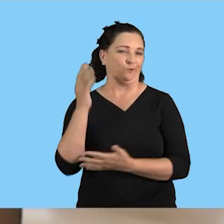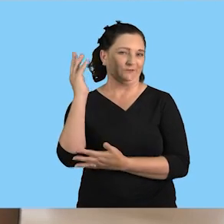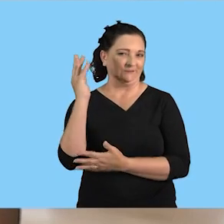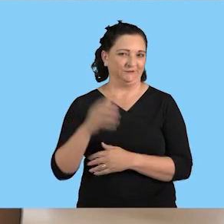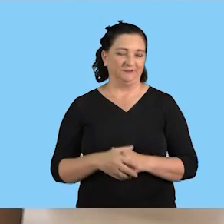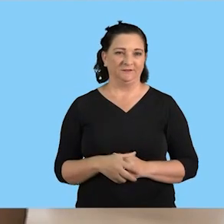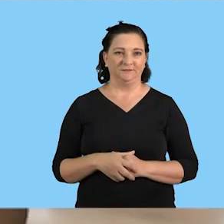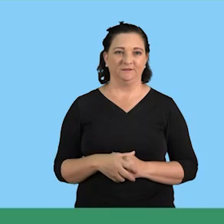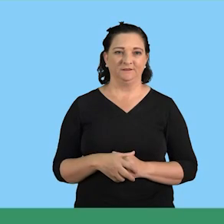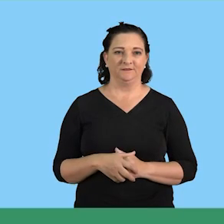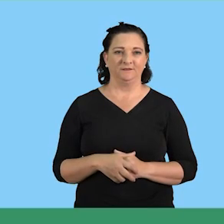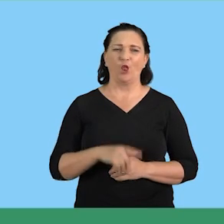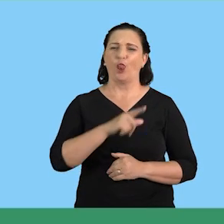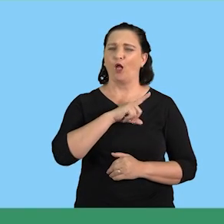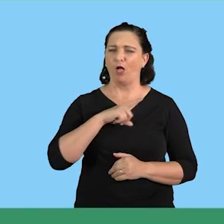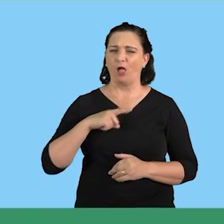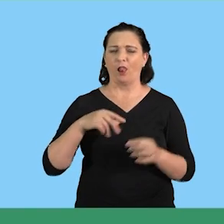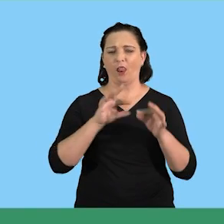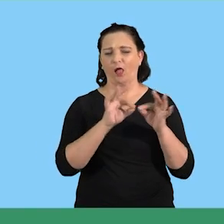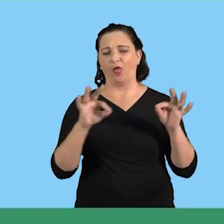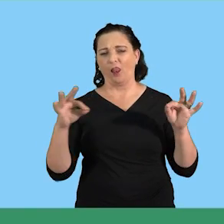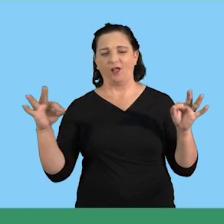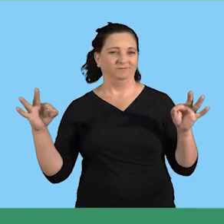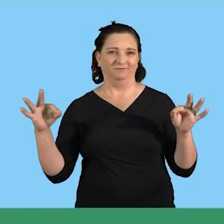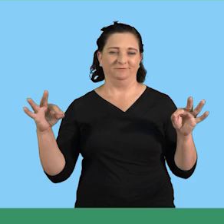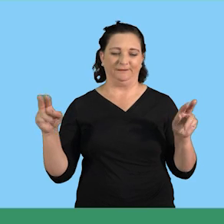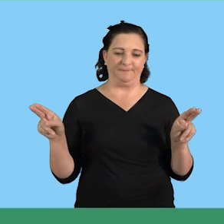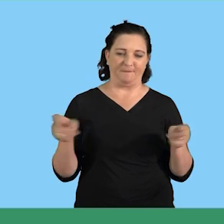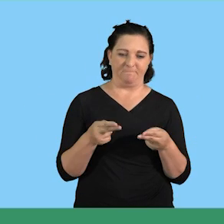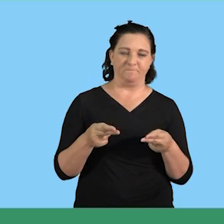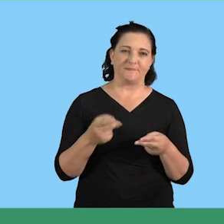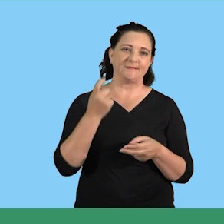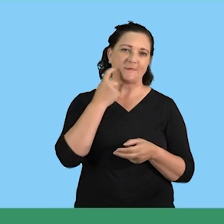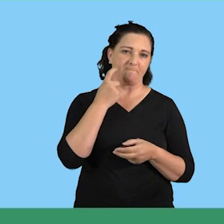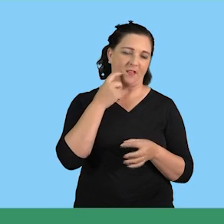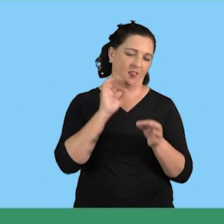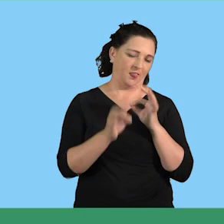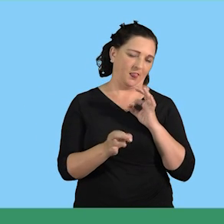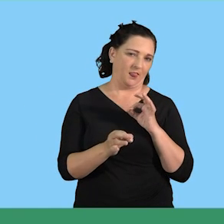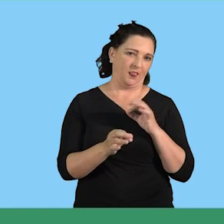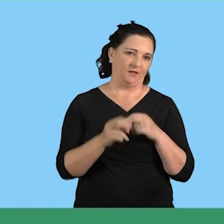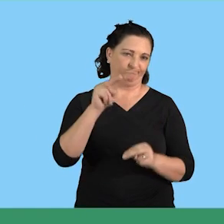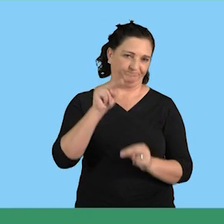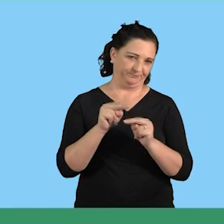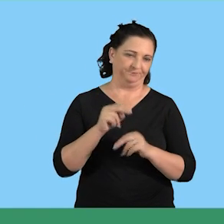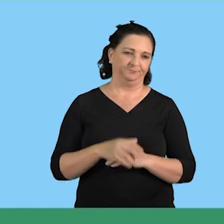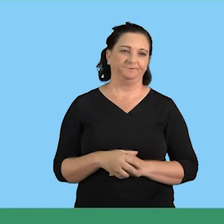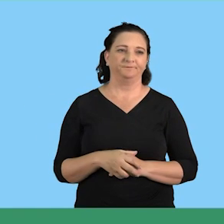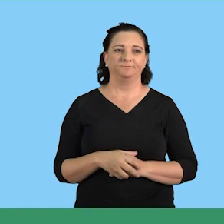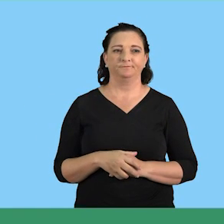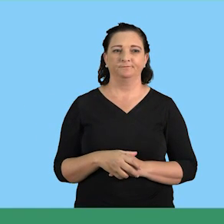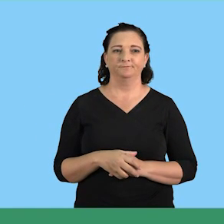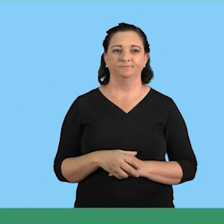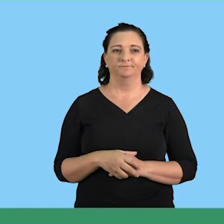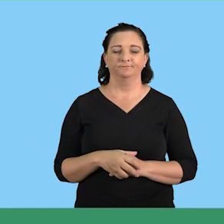for your presentation. Avoid long sentences. Keep it simple. I've said this, keep it as brief as